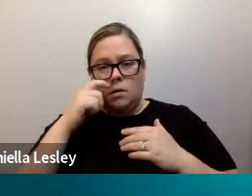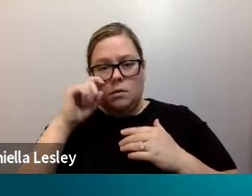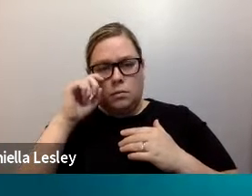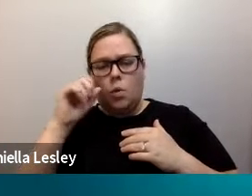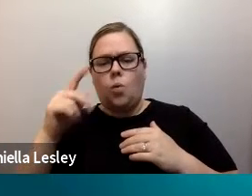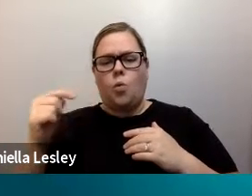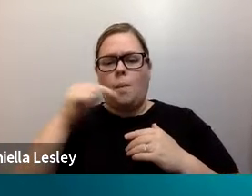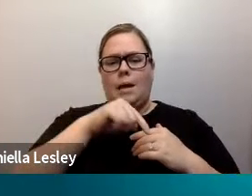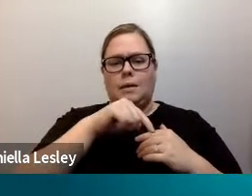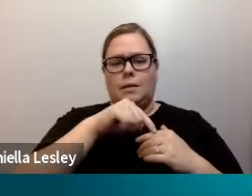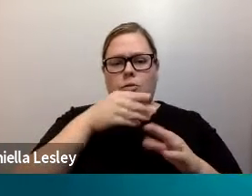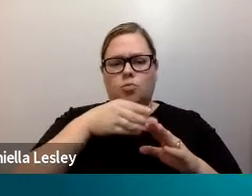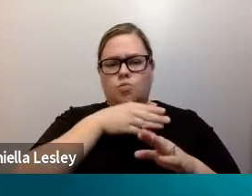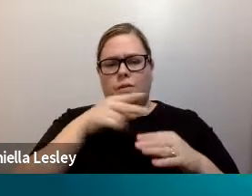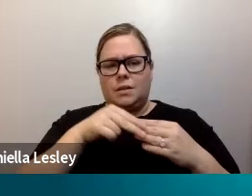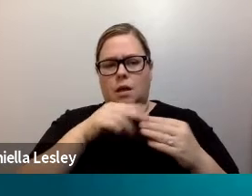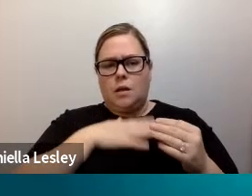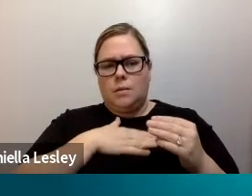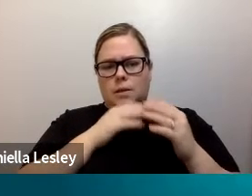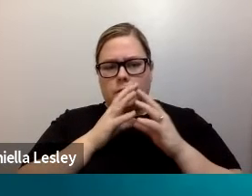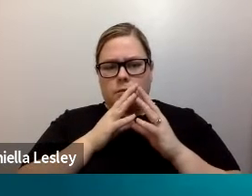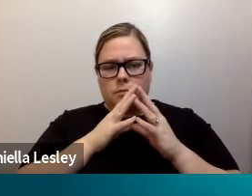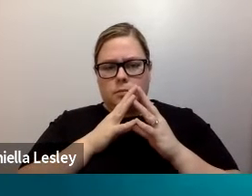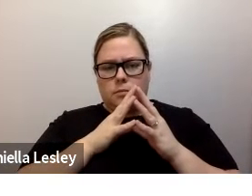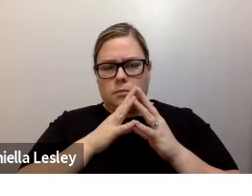Go back to the previous slide, please.